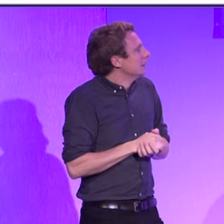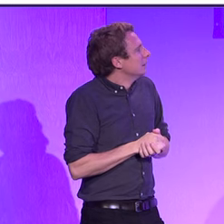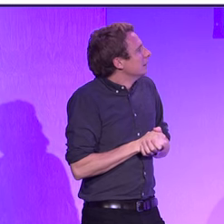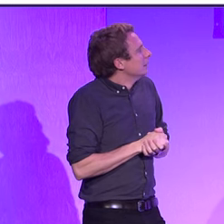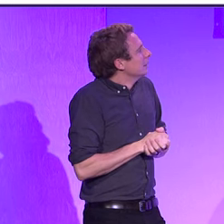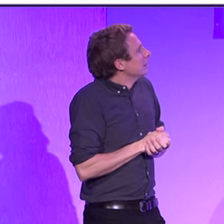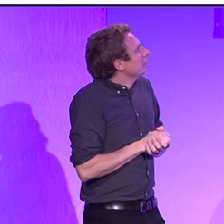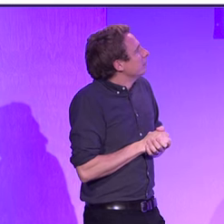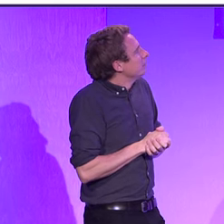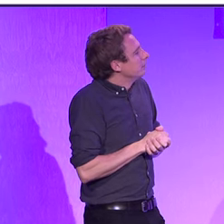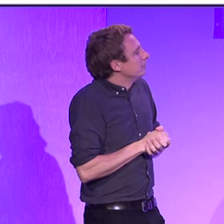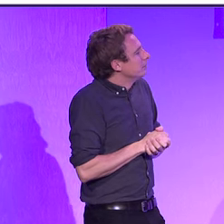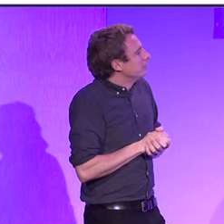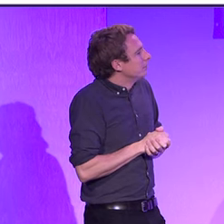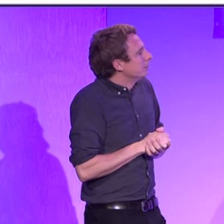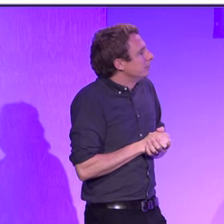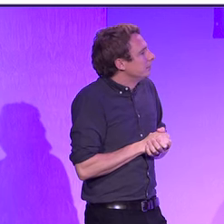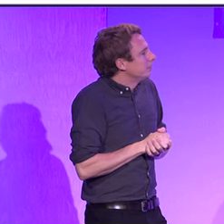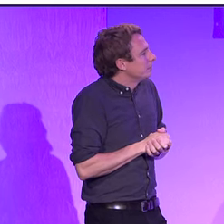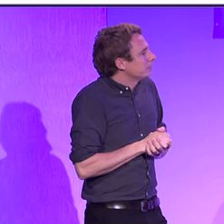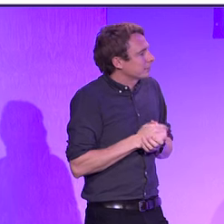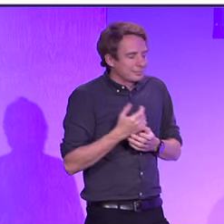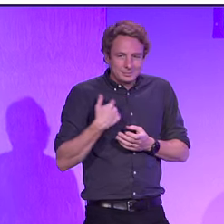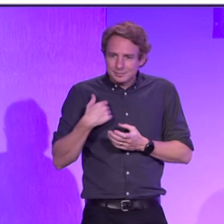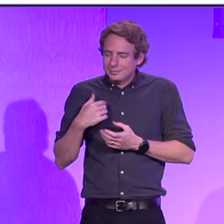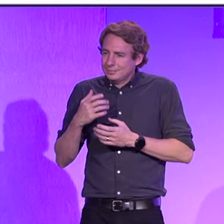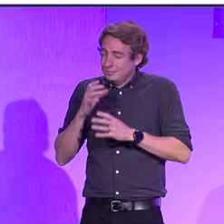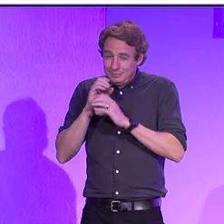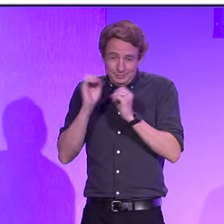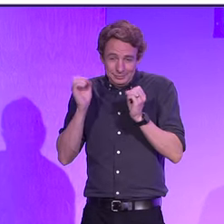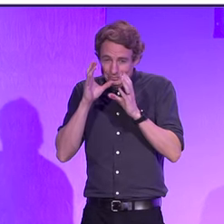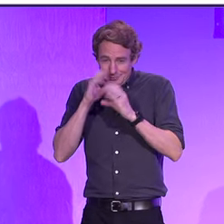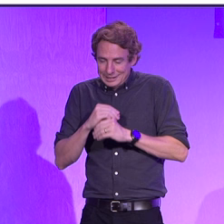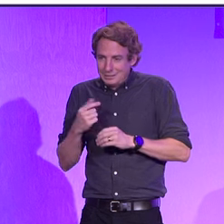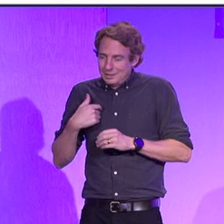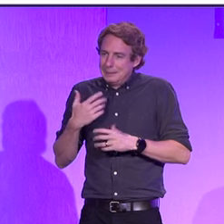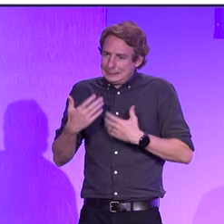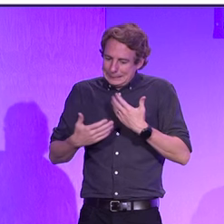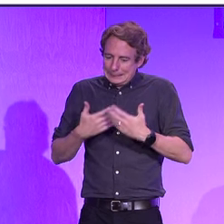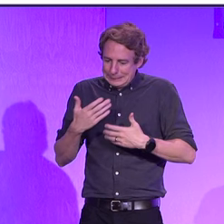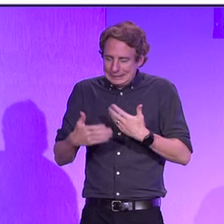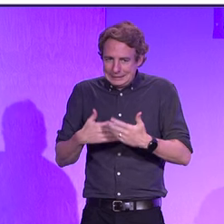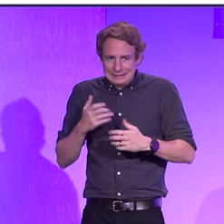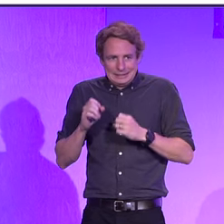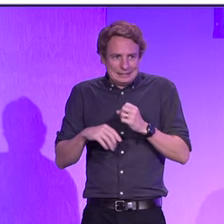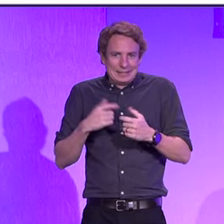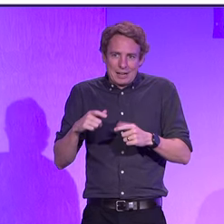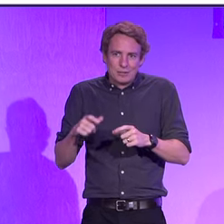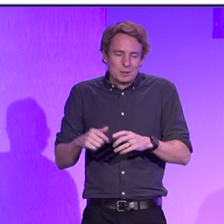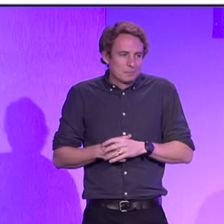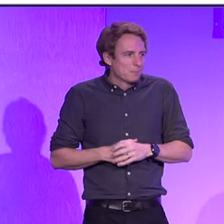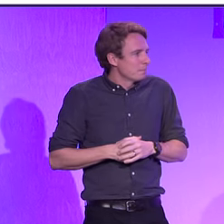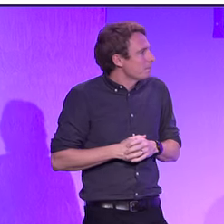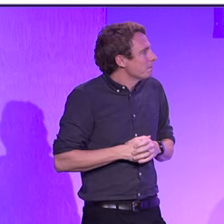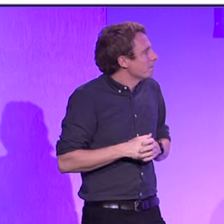So anyway, I am going slow because I've gotten no sleep, but let's just keep on going. So our team's actually